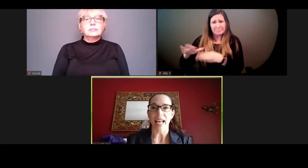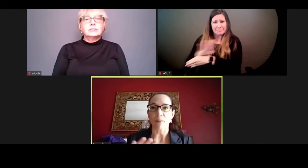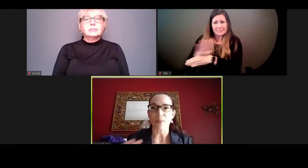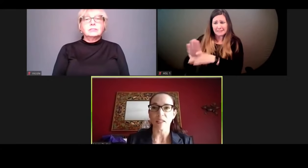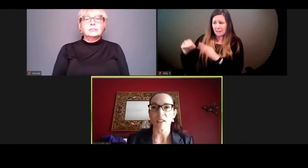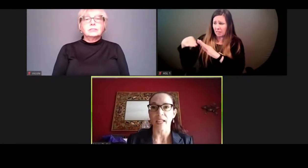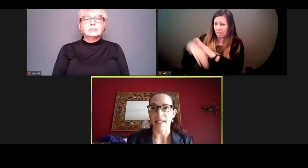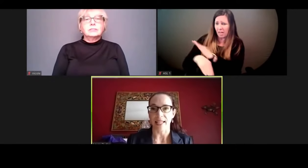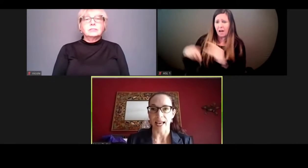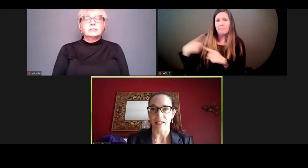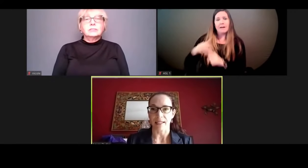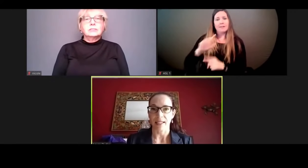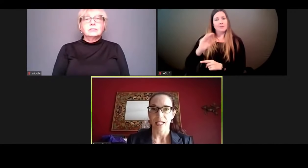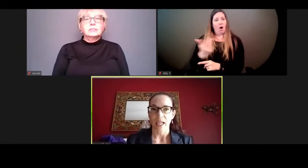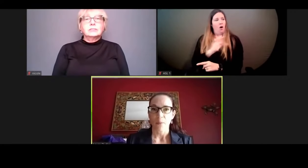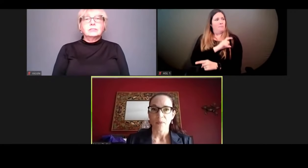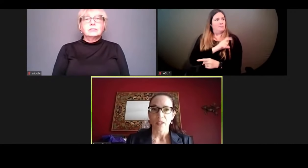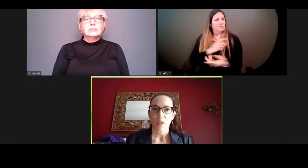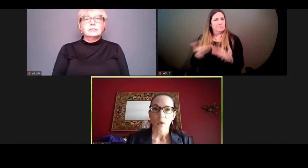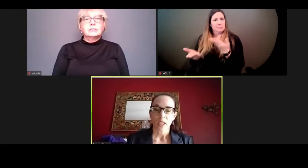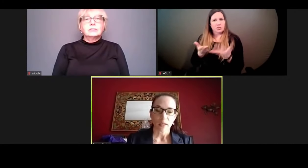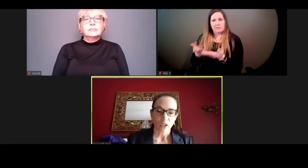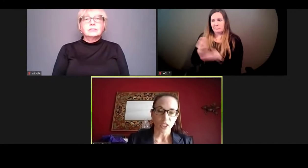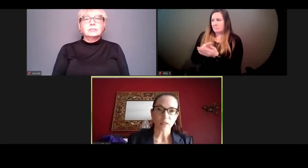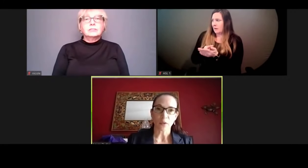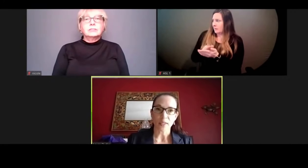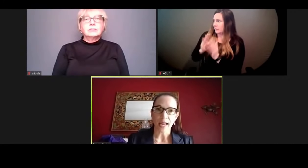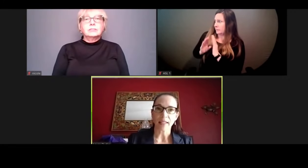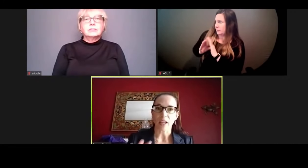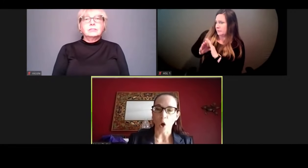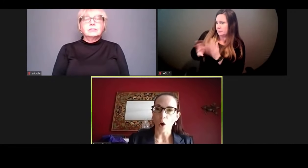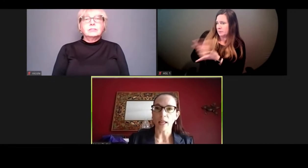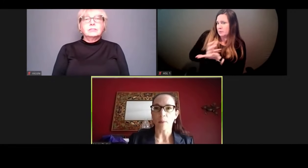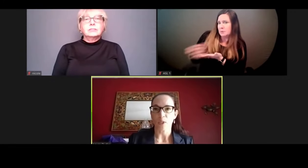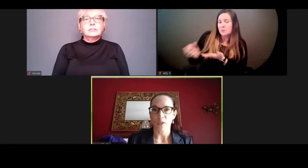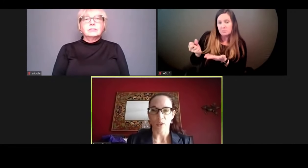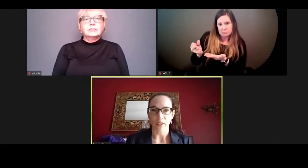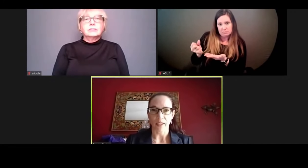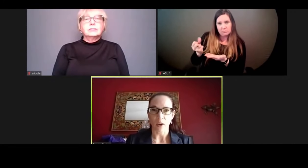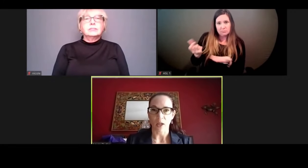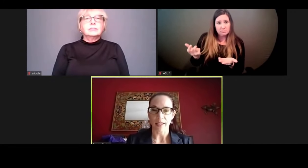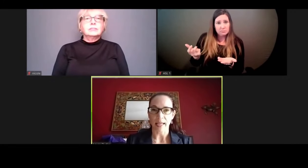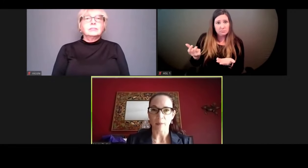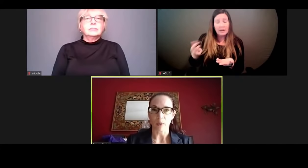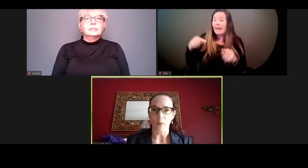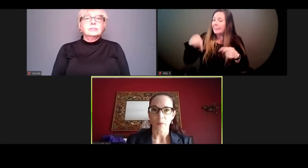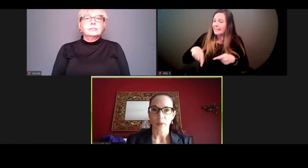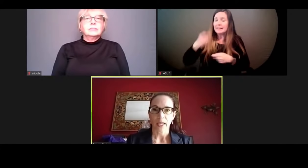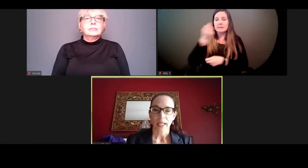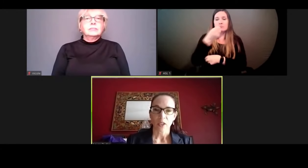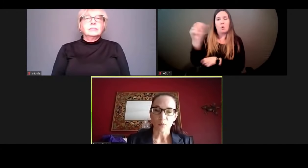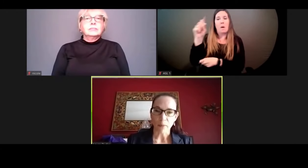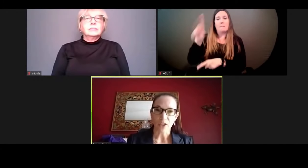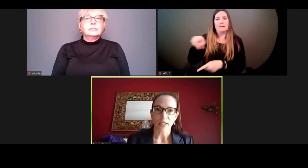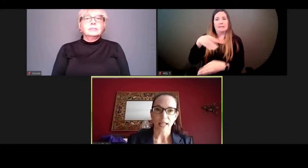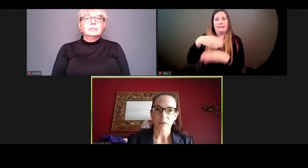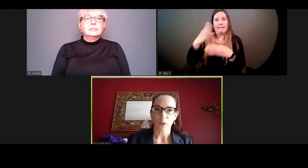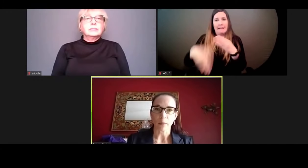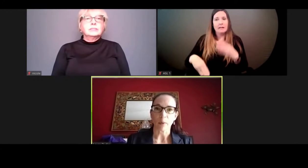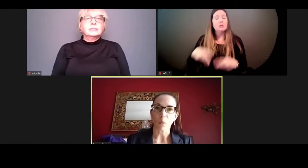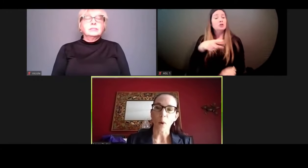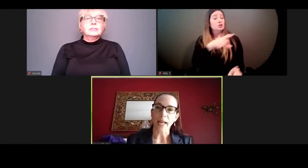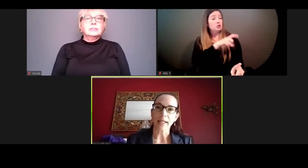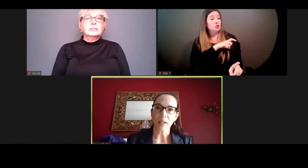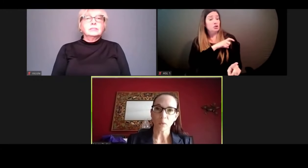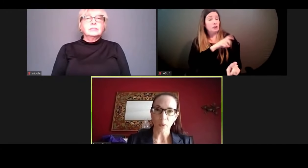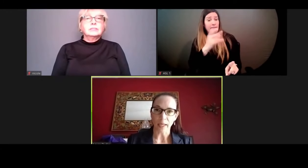it absolutely has to end. Chief, you said that all options are on the table. You mentioned that fully,